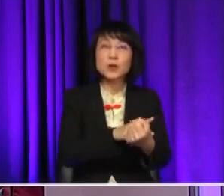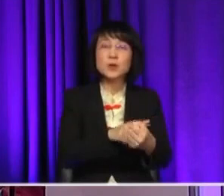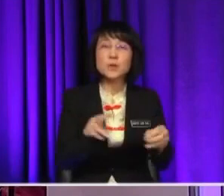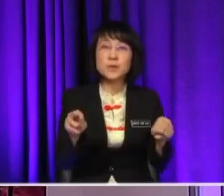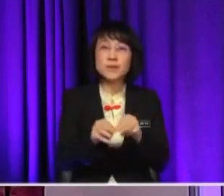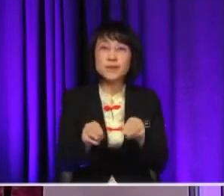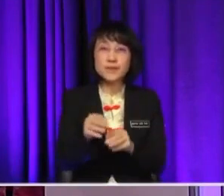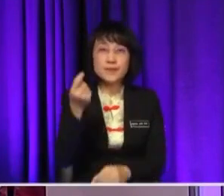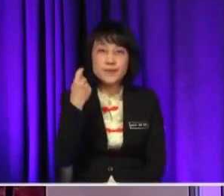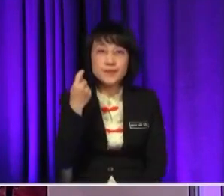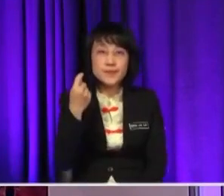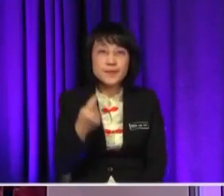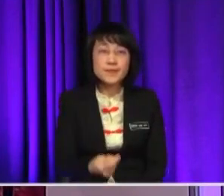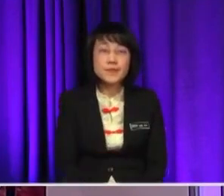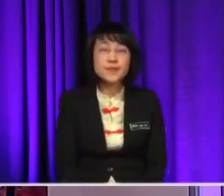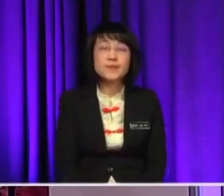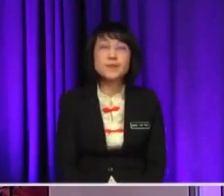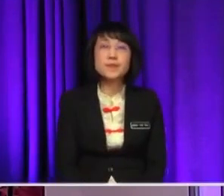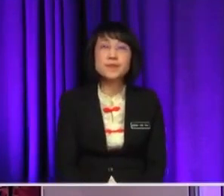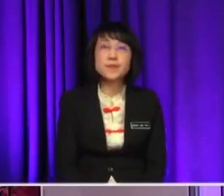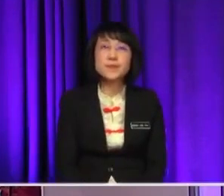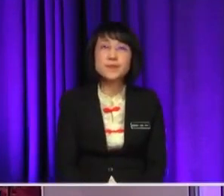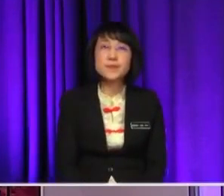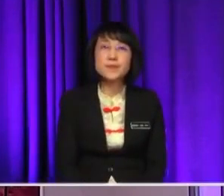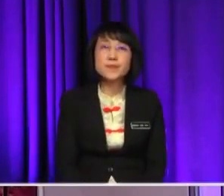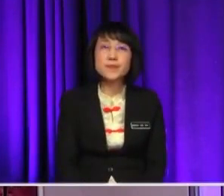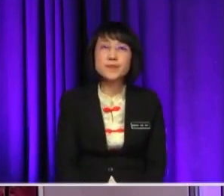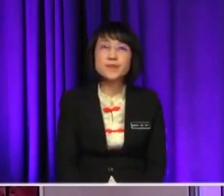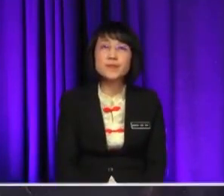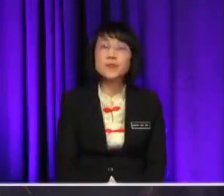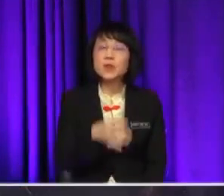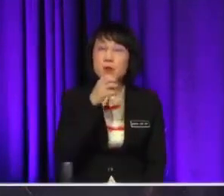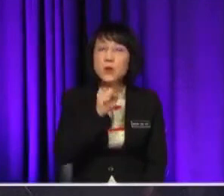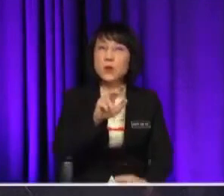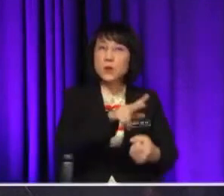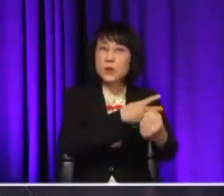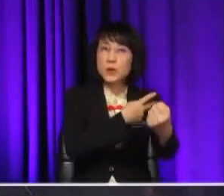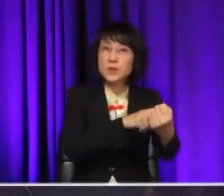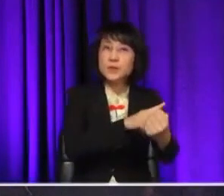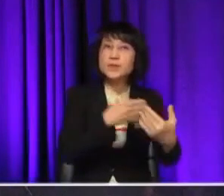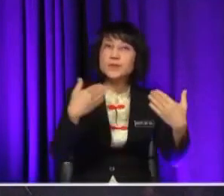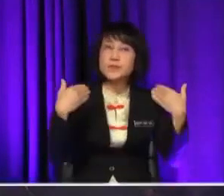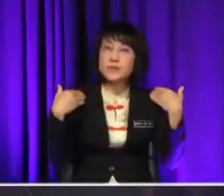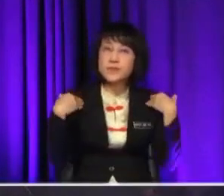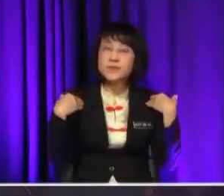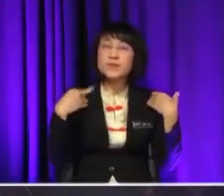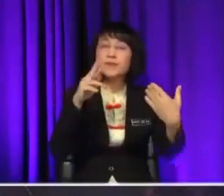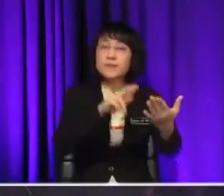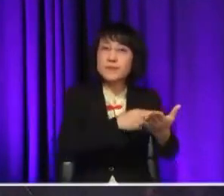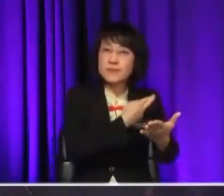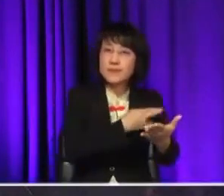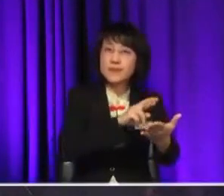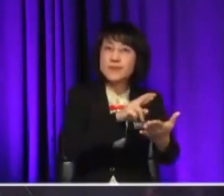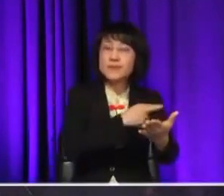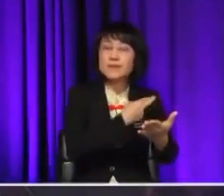child during a boisterous winter evening. It's an old poem, and it definitely has a rhyme scheme.